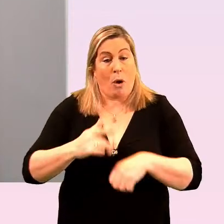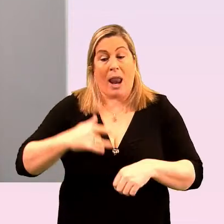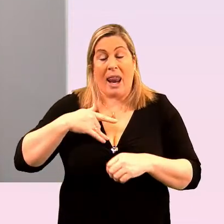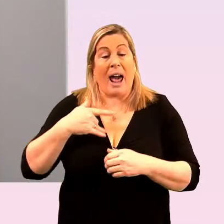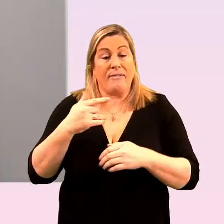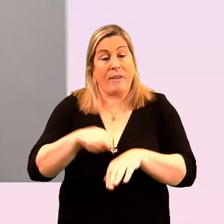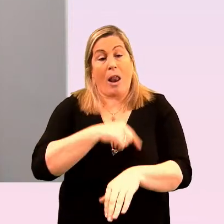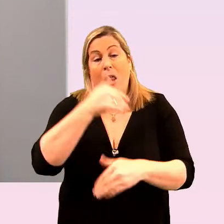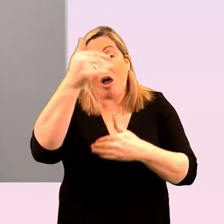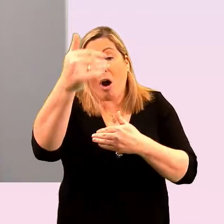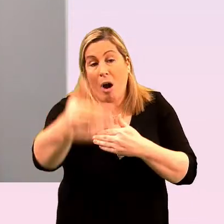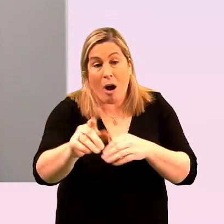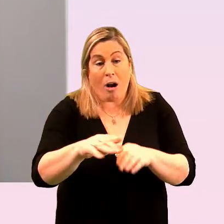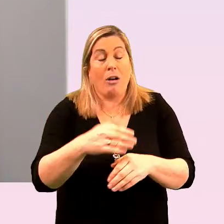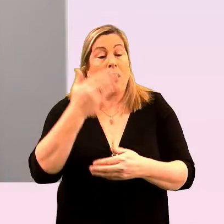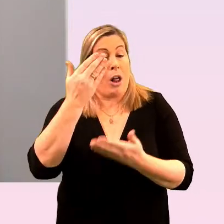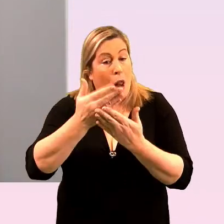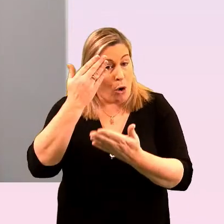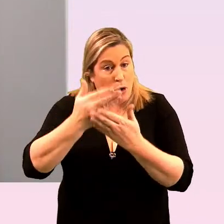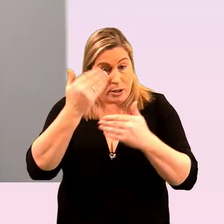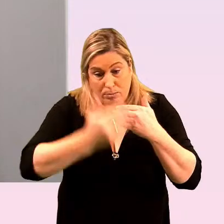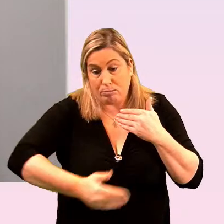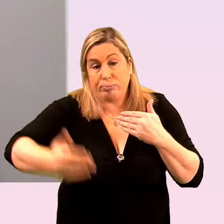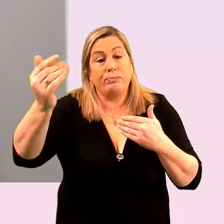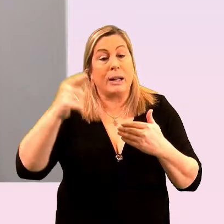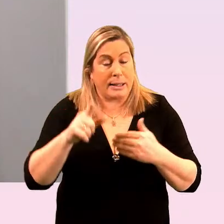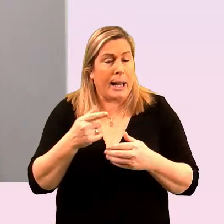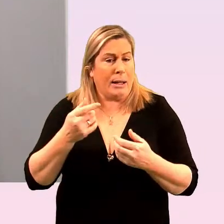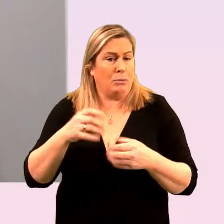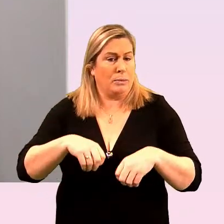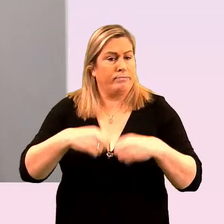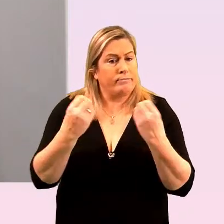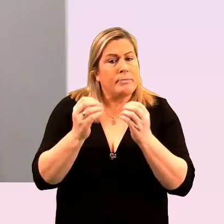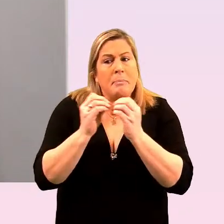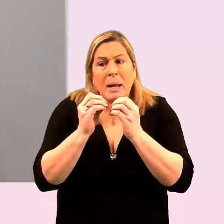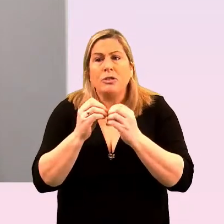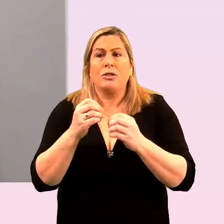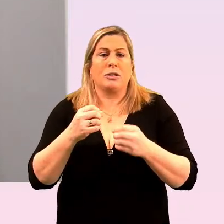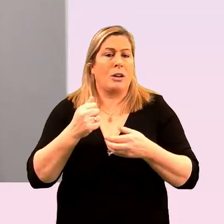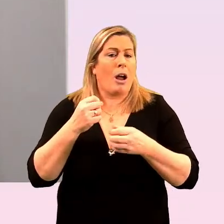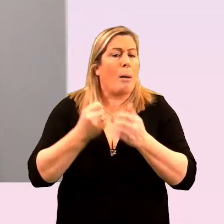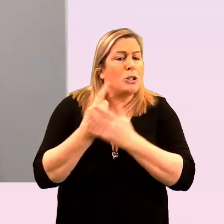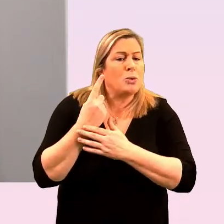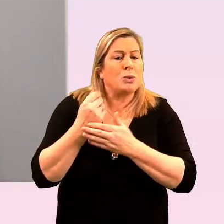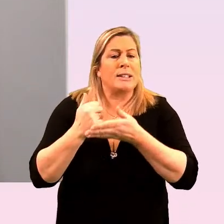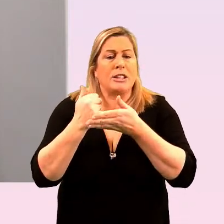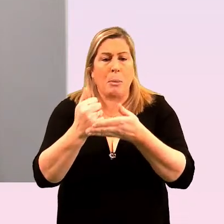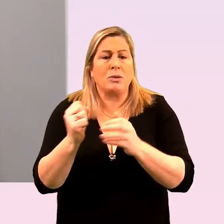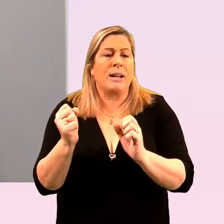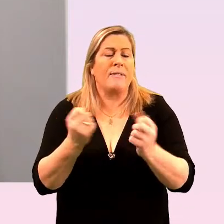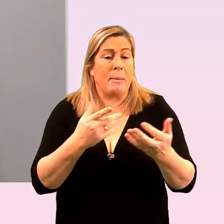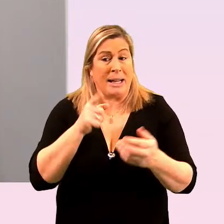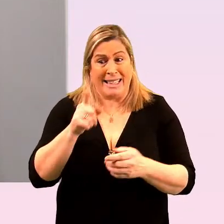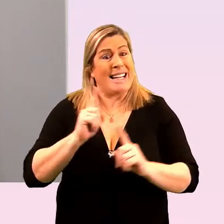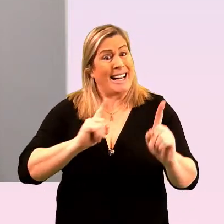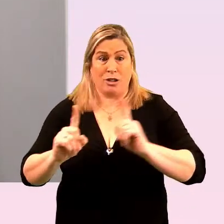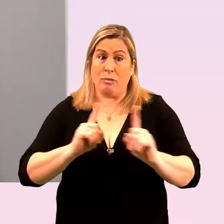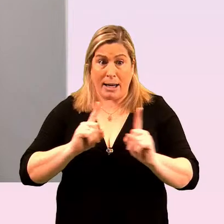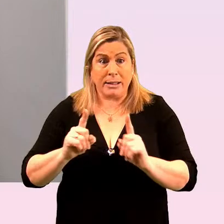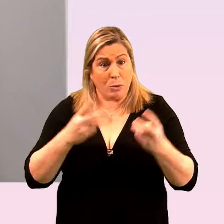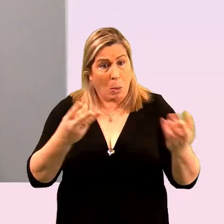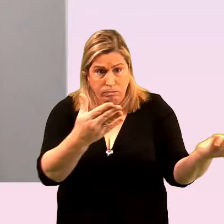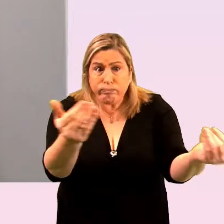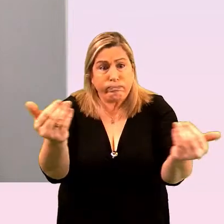explore the range of training opportunities and supports available and how to access them. And this is interactive. We want to hear from you guys.